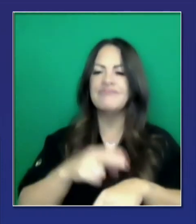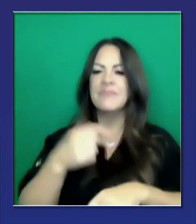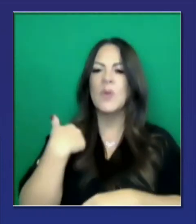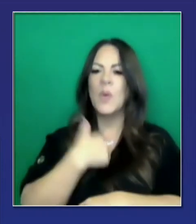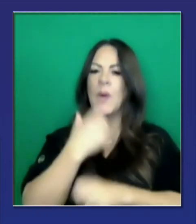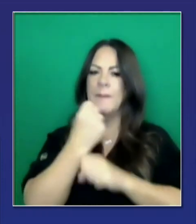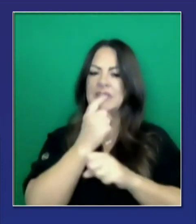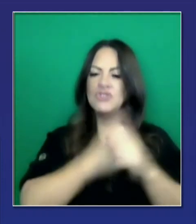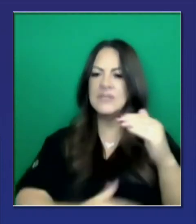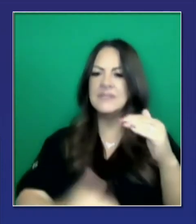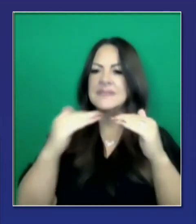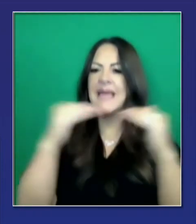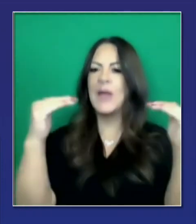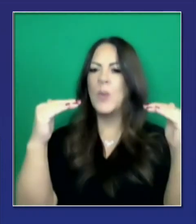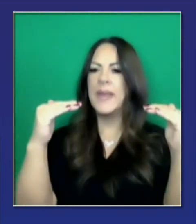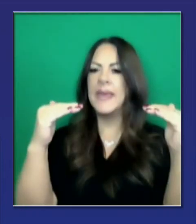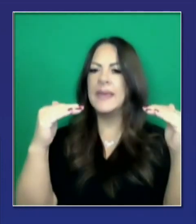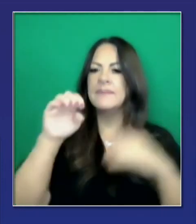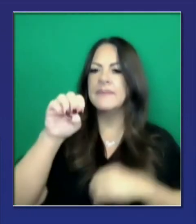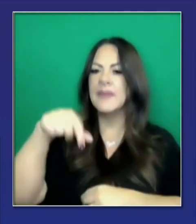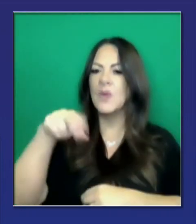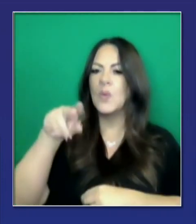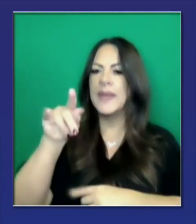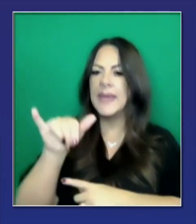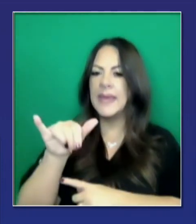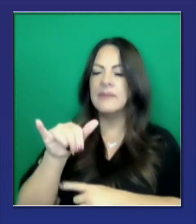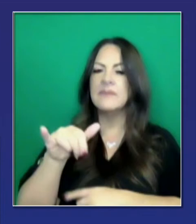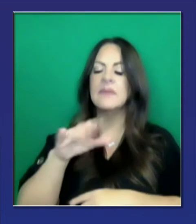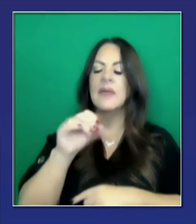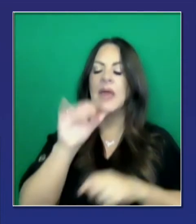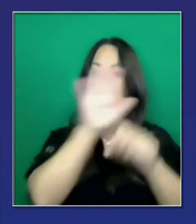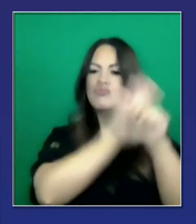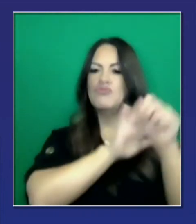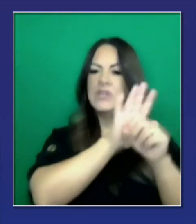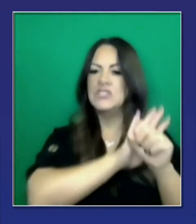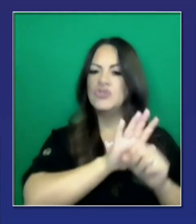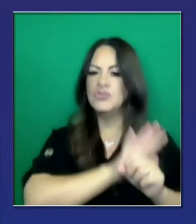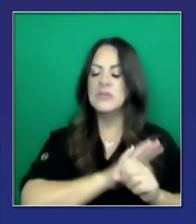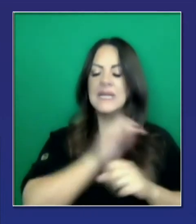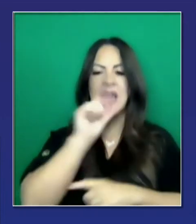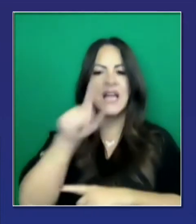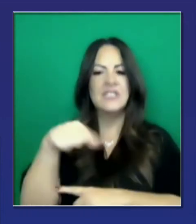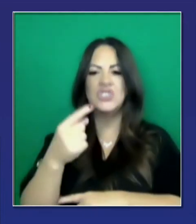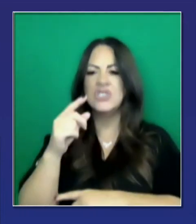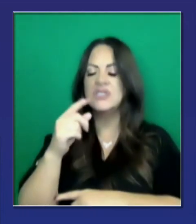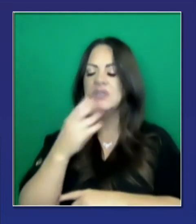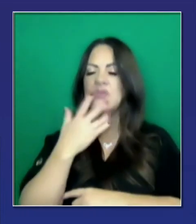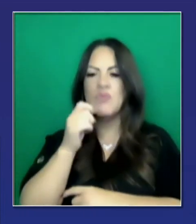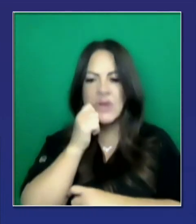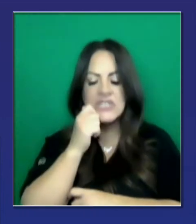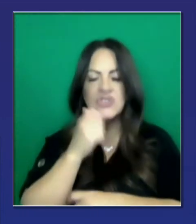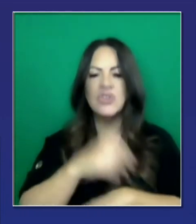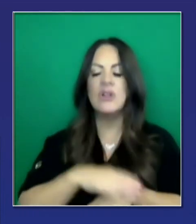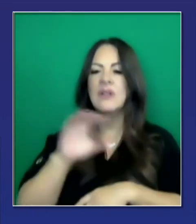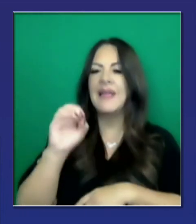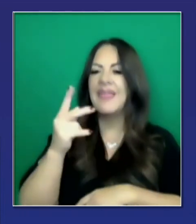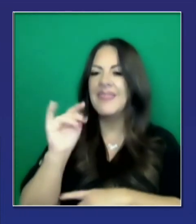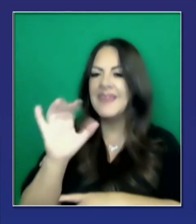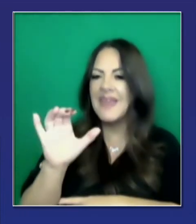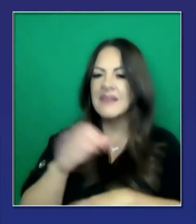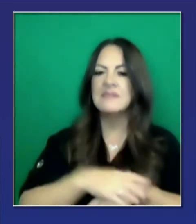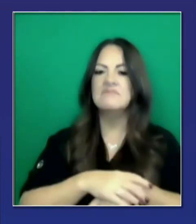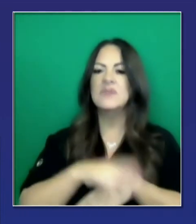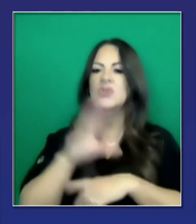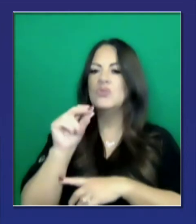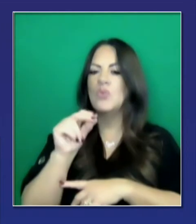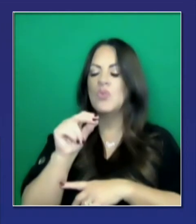equity, all an eye on regional equity, not just racial and ethnicity, social economics, always